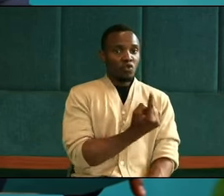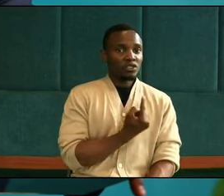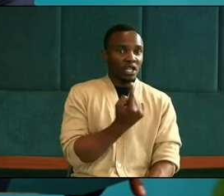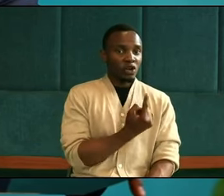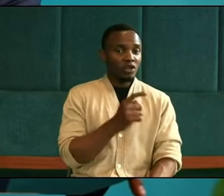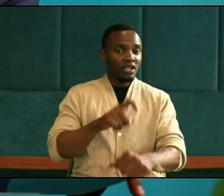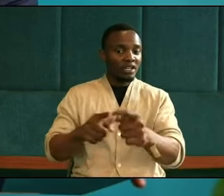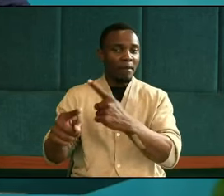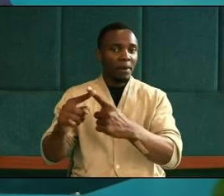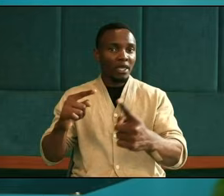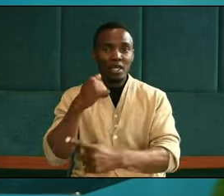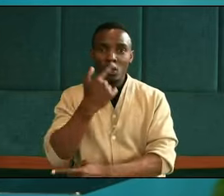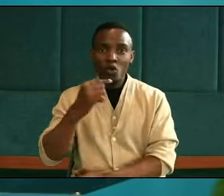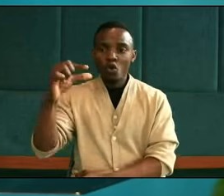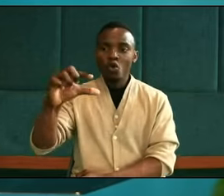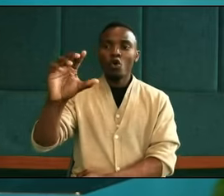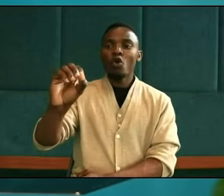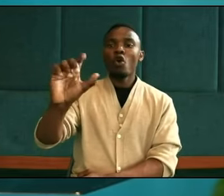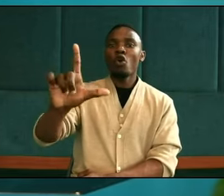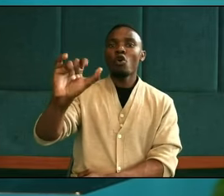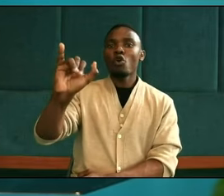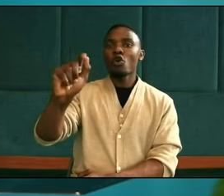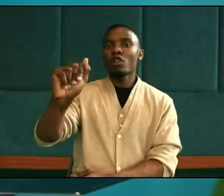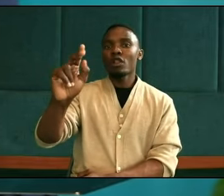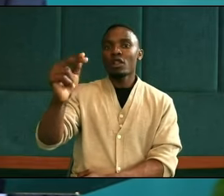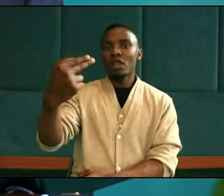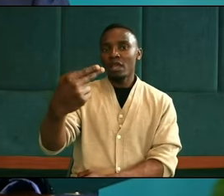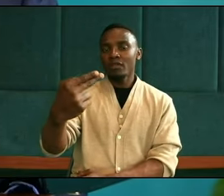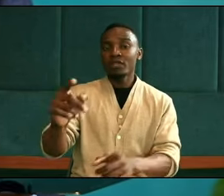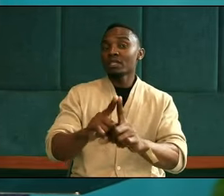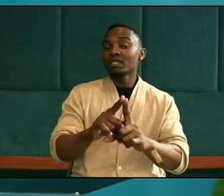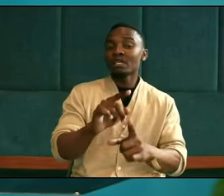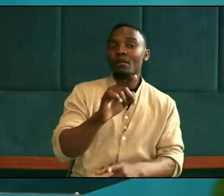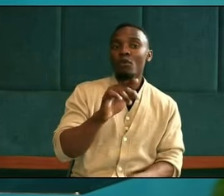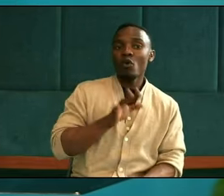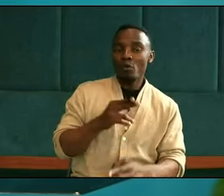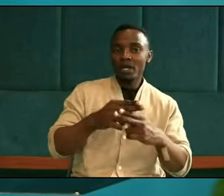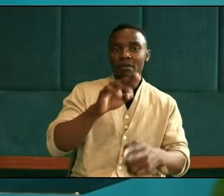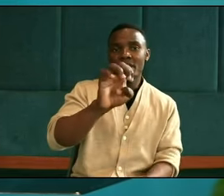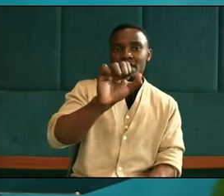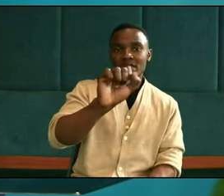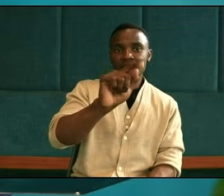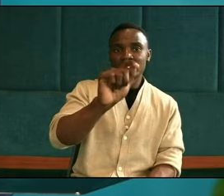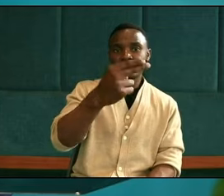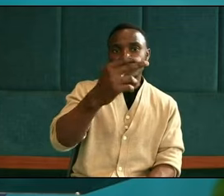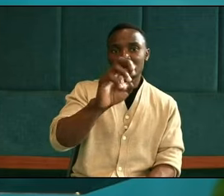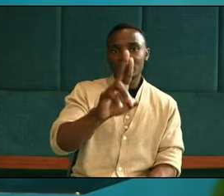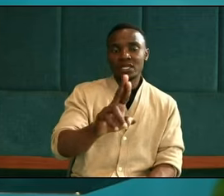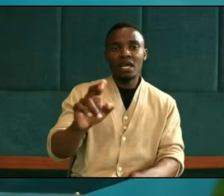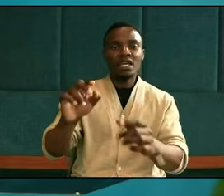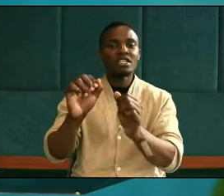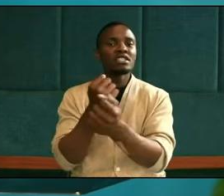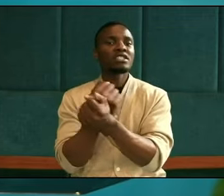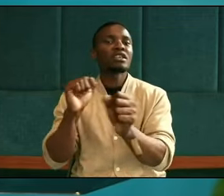alone to save the Jews from annihilation, from an impending genocide. Yes, it took one